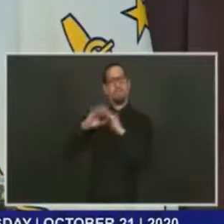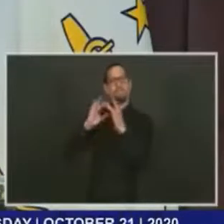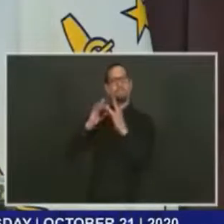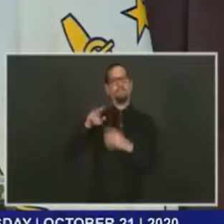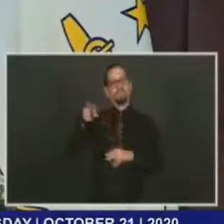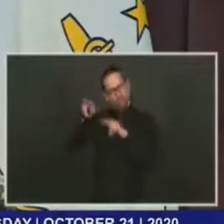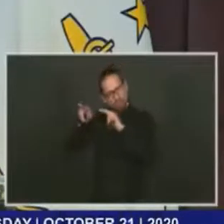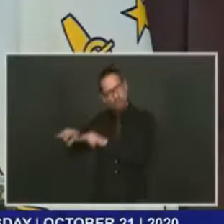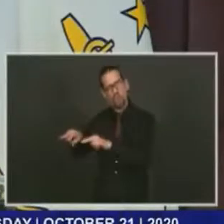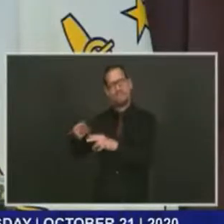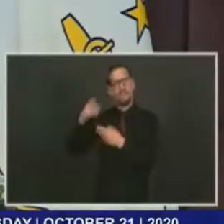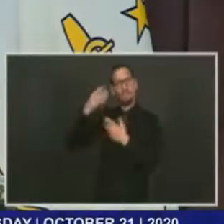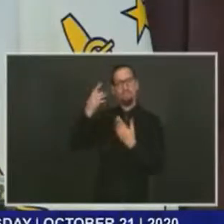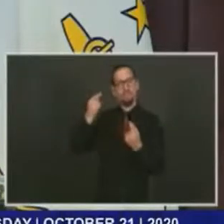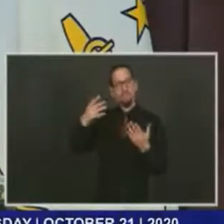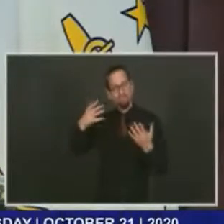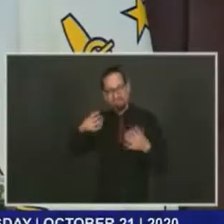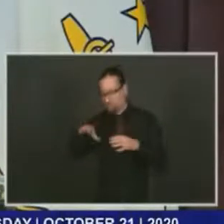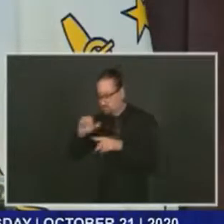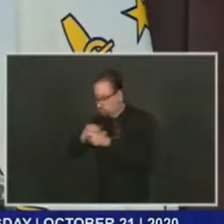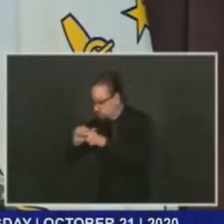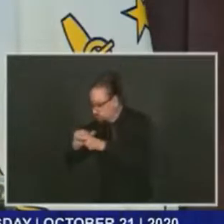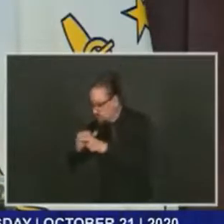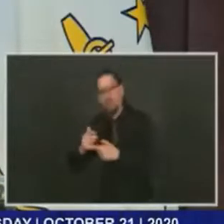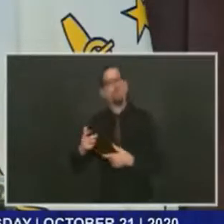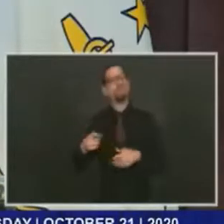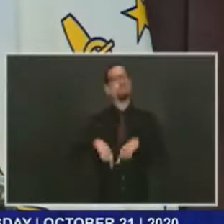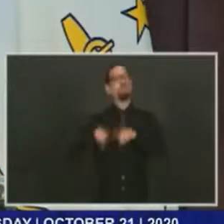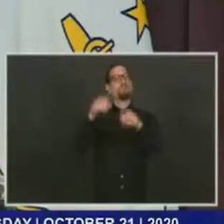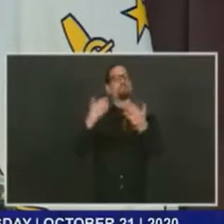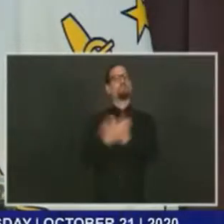job. You can go to